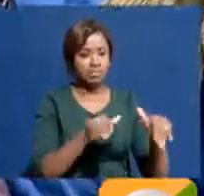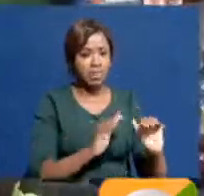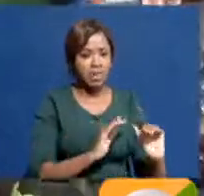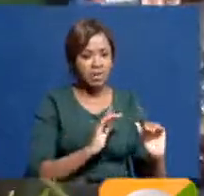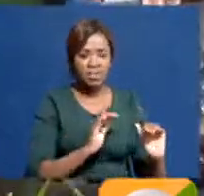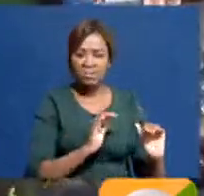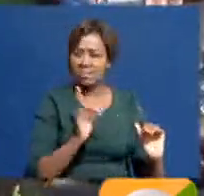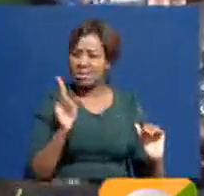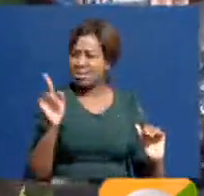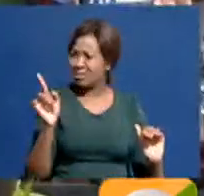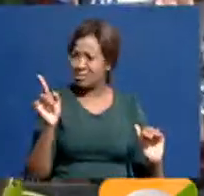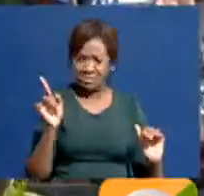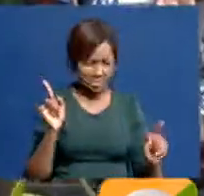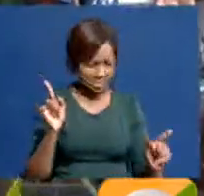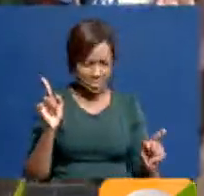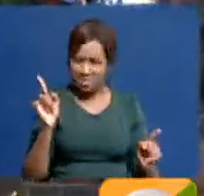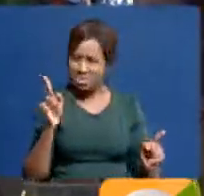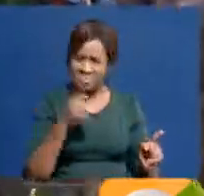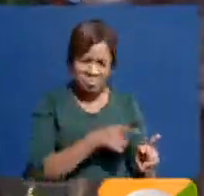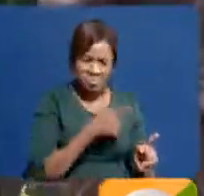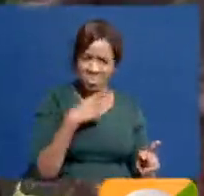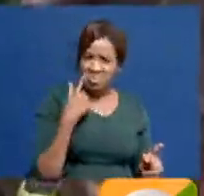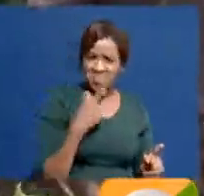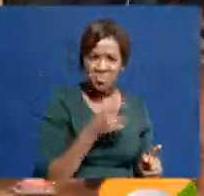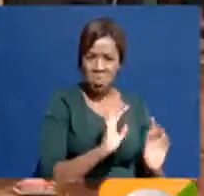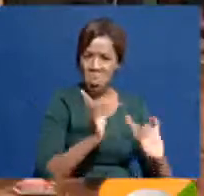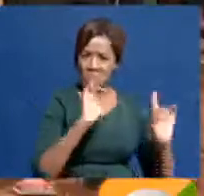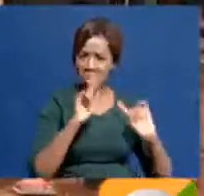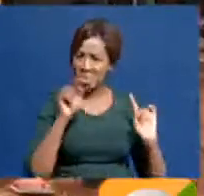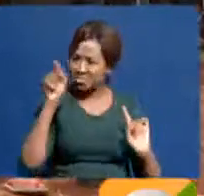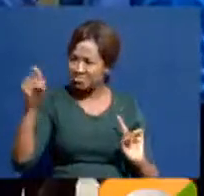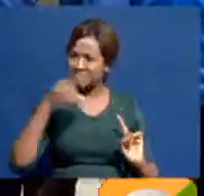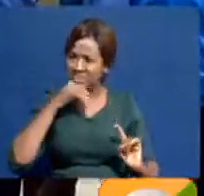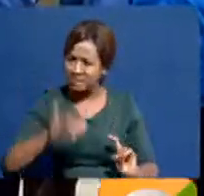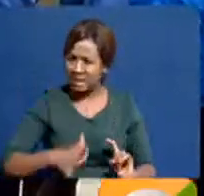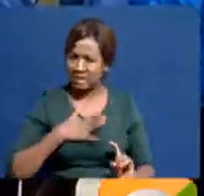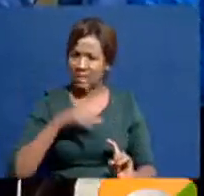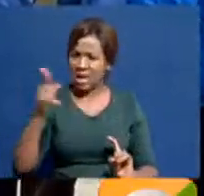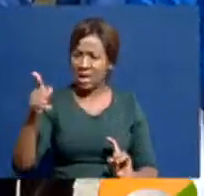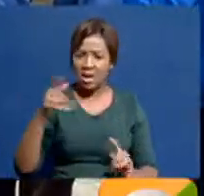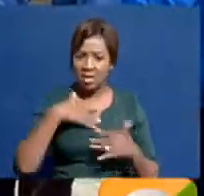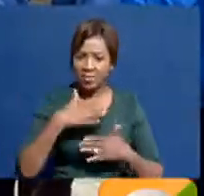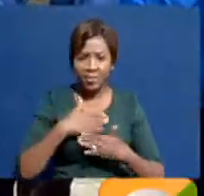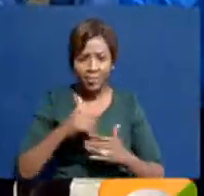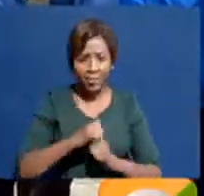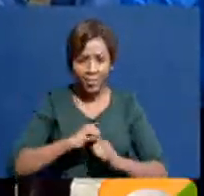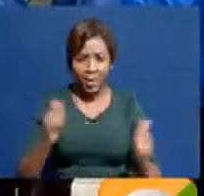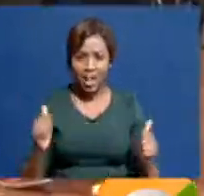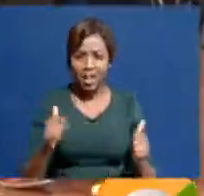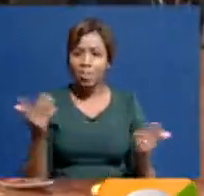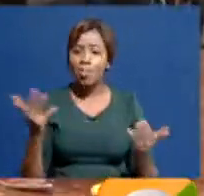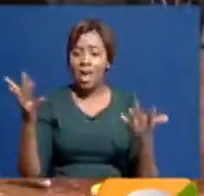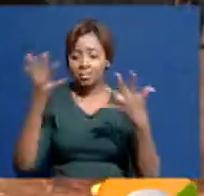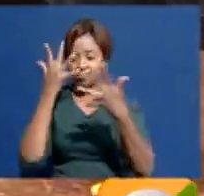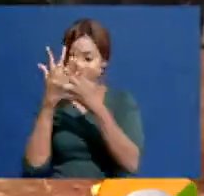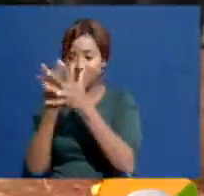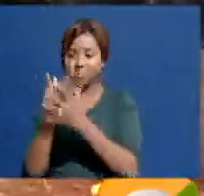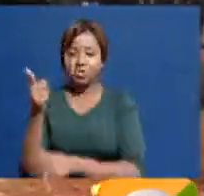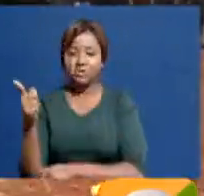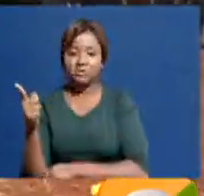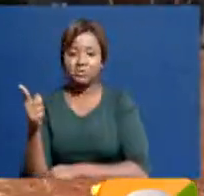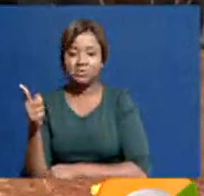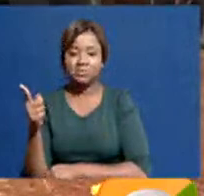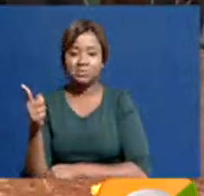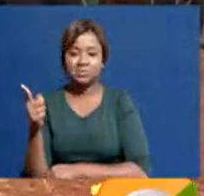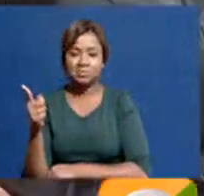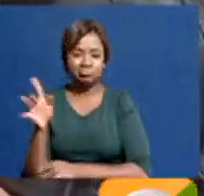resurface. Meshack was serving a 40-day sentence at the Nairobi Industrial Area prison. After the initial